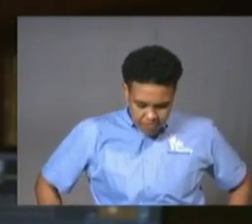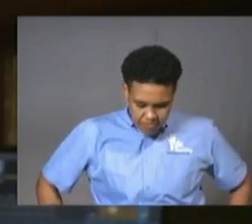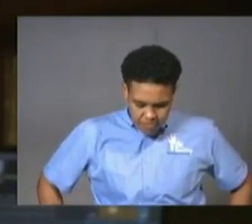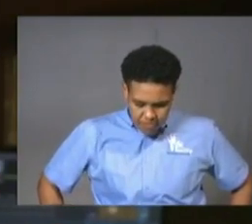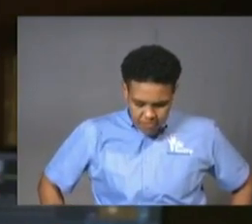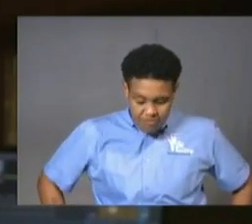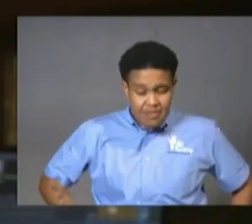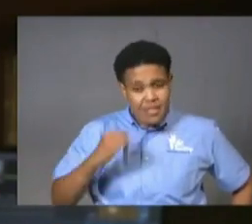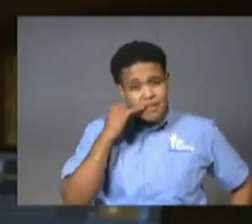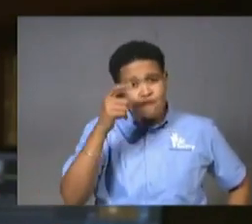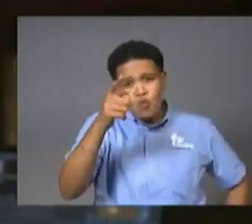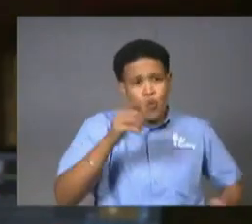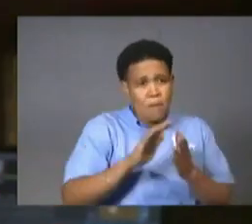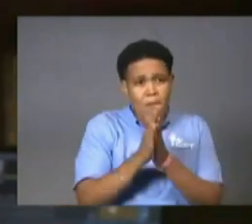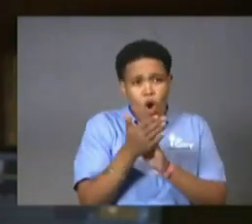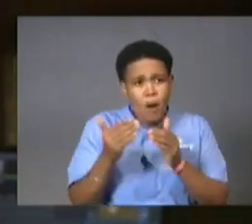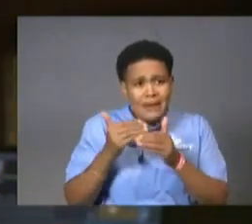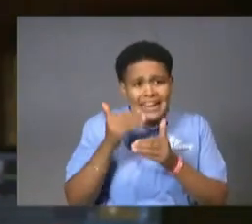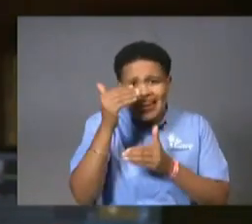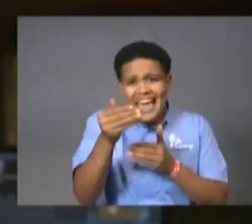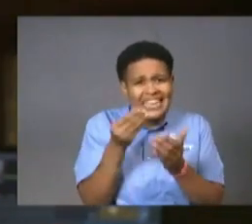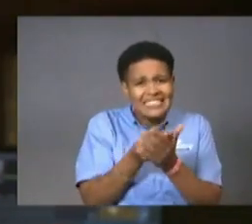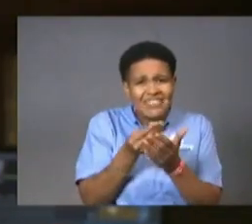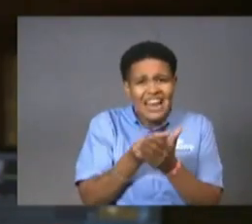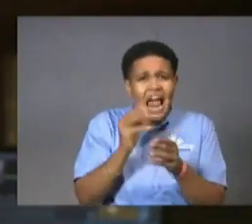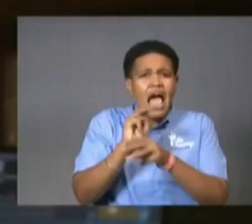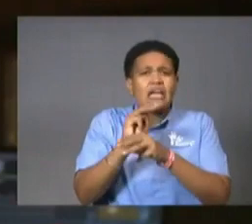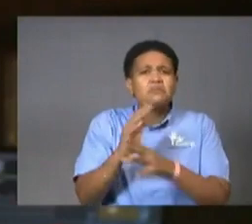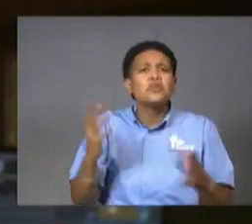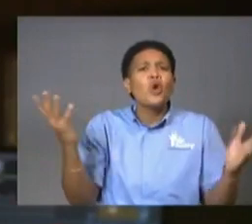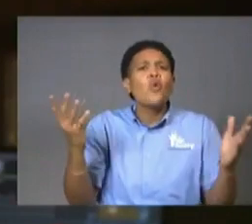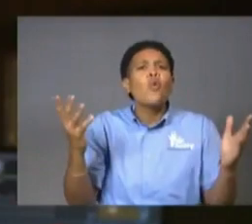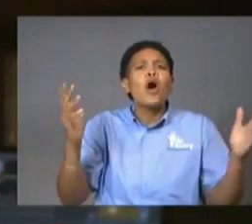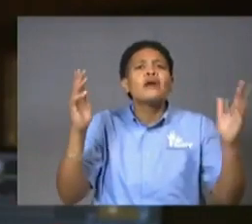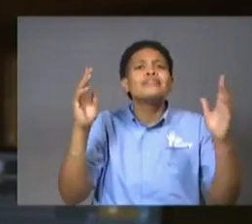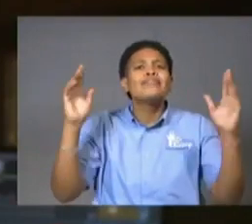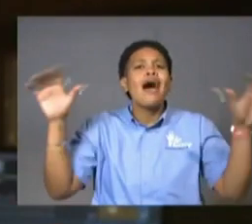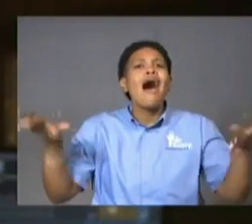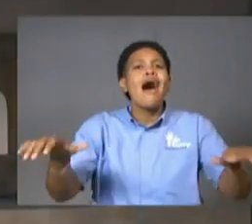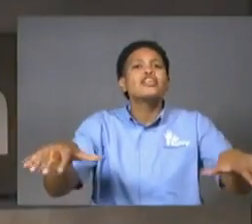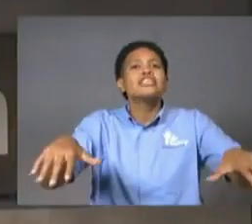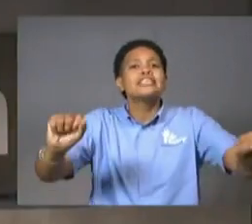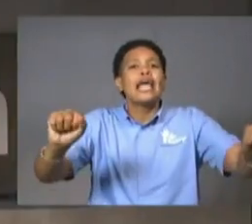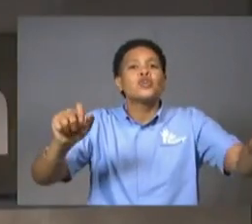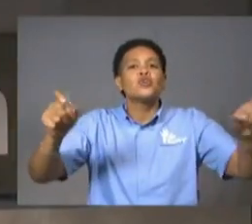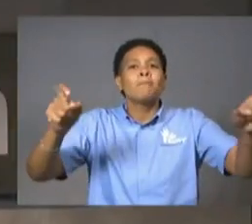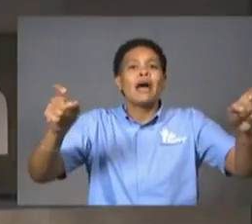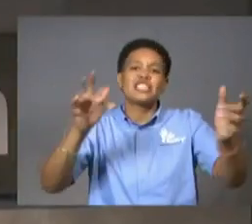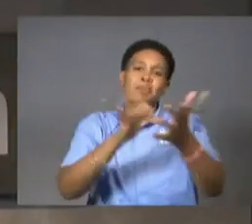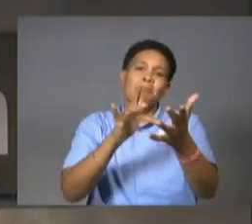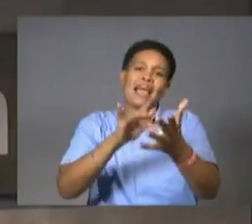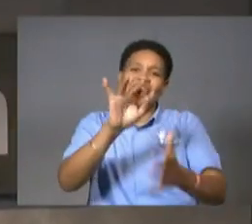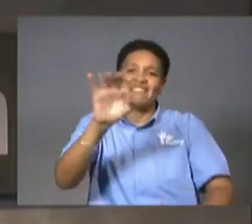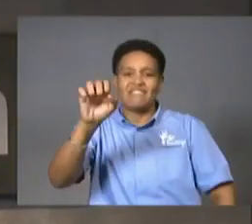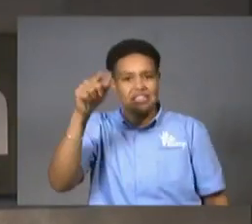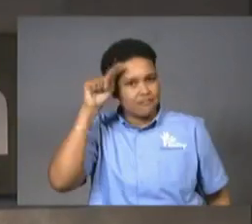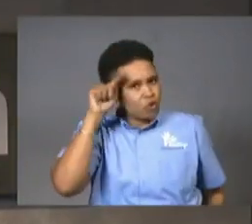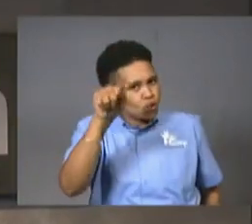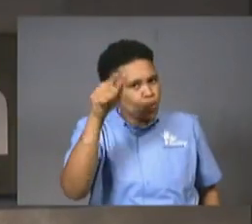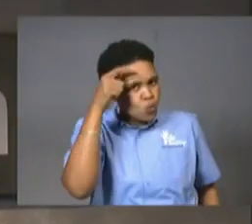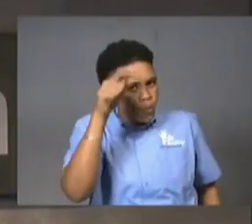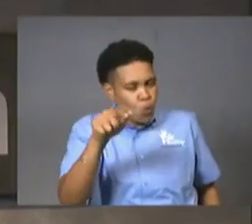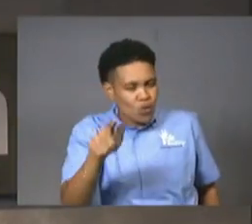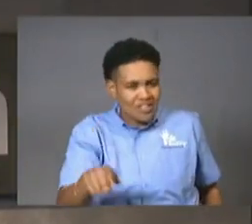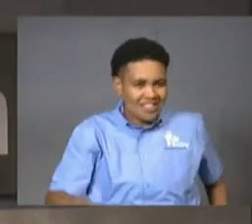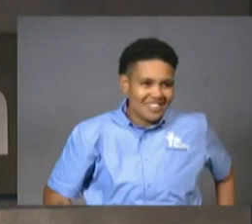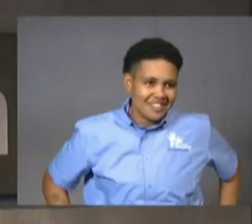finance minister, what actions will be taken to regulate banking fees? That question is for you, Mr. Golding. Yes, thank you. You know,